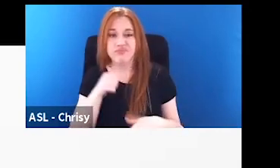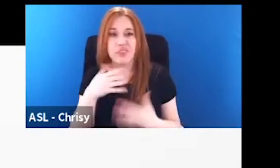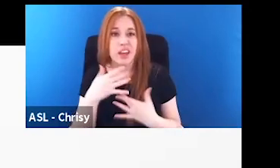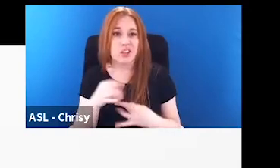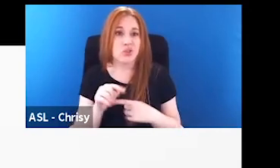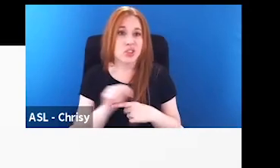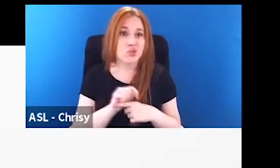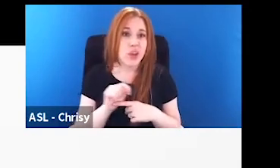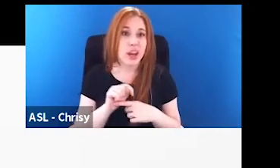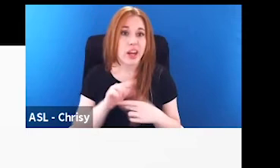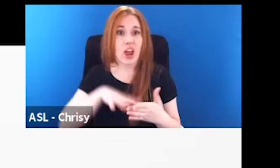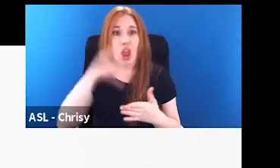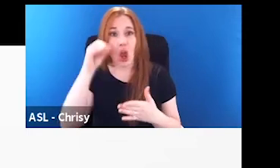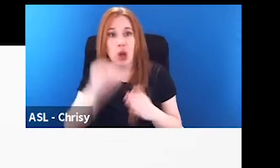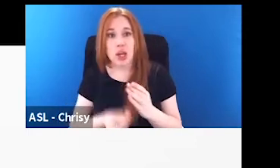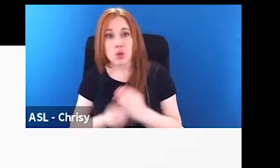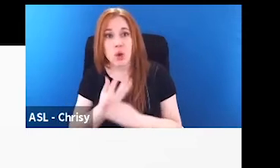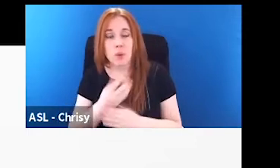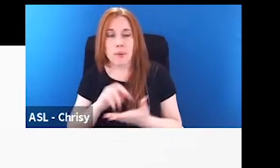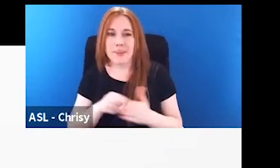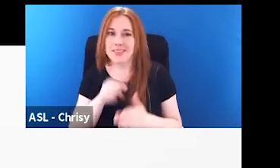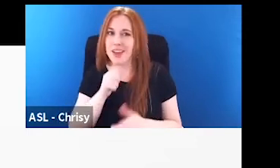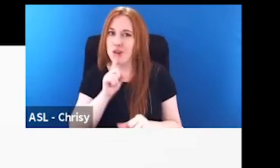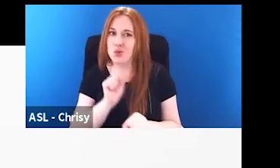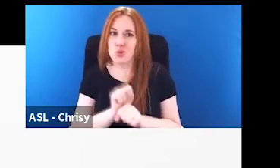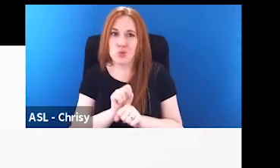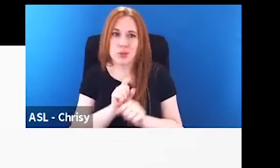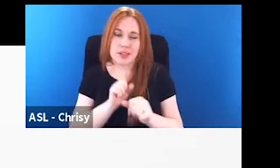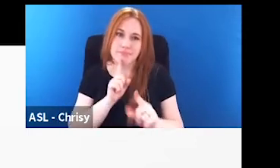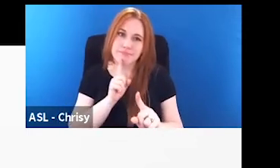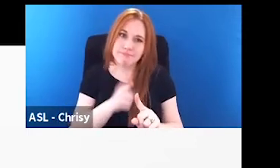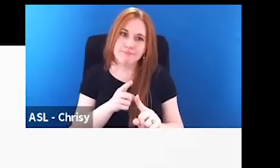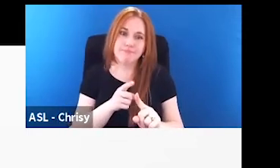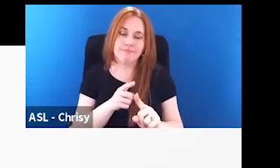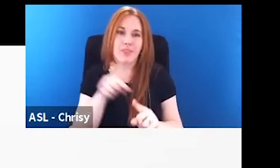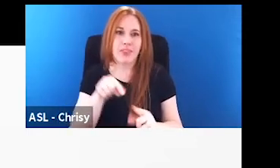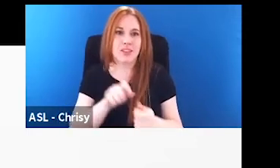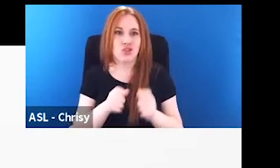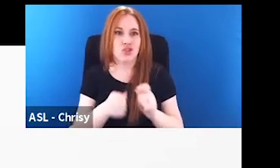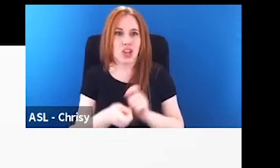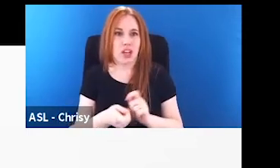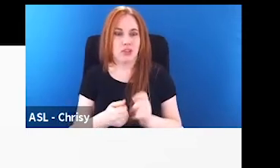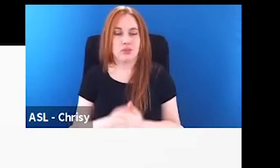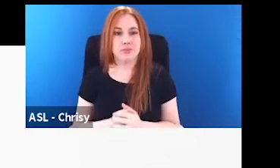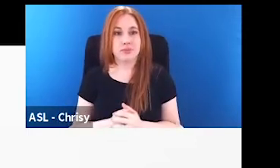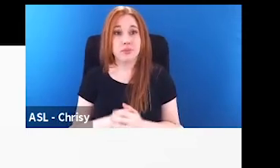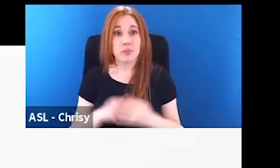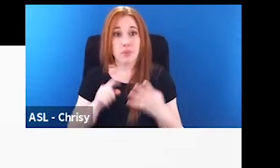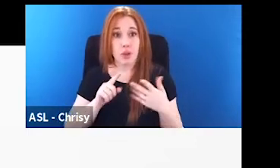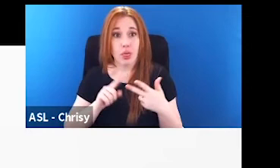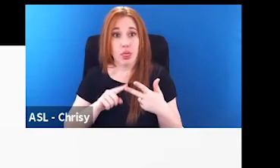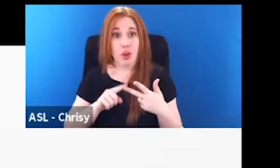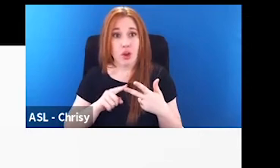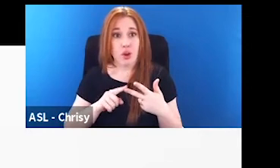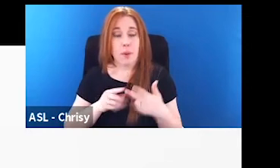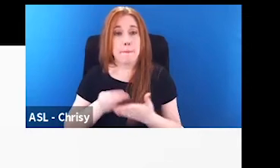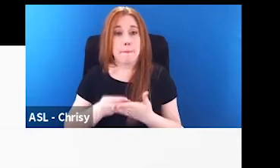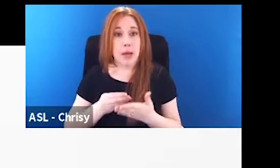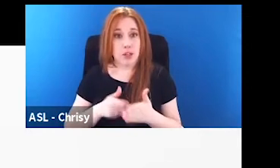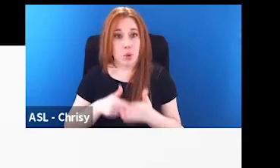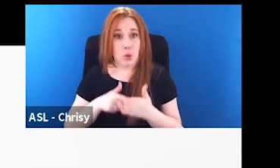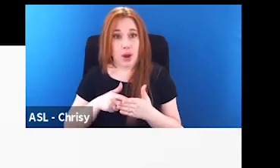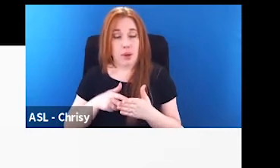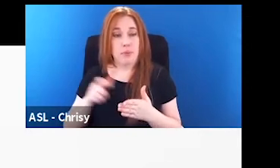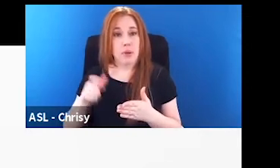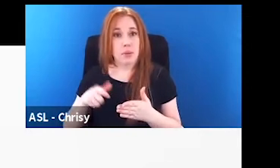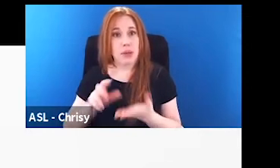and growing in that, they're not truly committed to the change we're trying to make. Third, there's a monetary requirement. You have to put